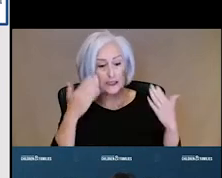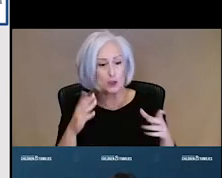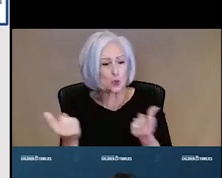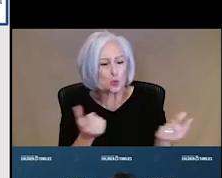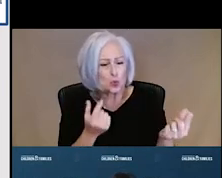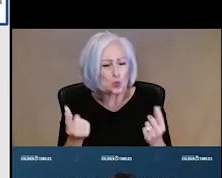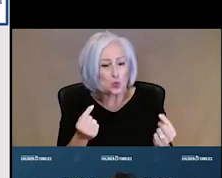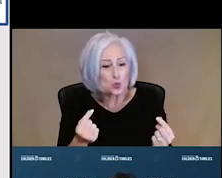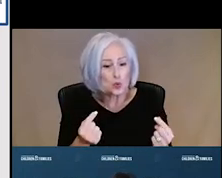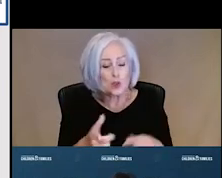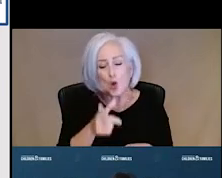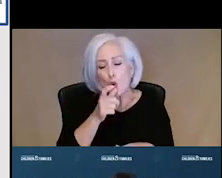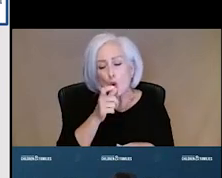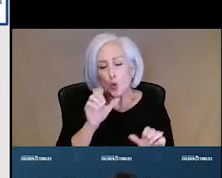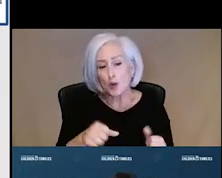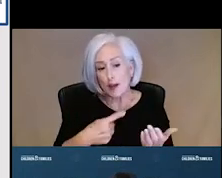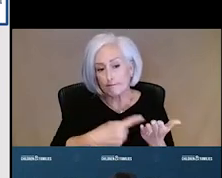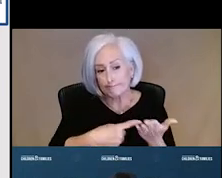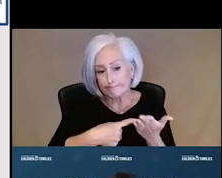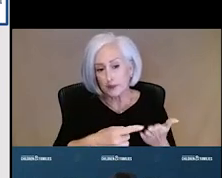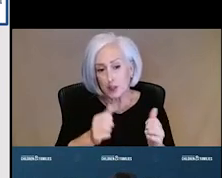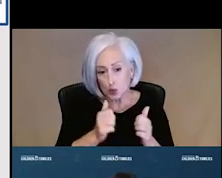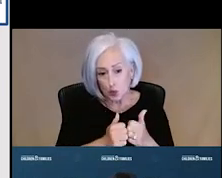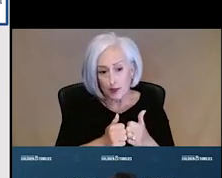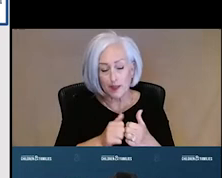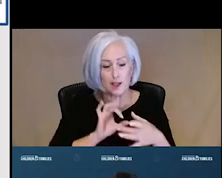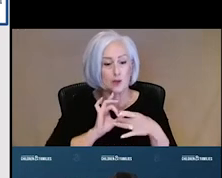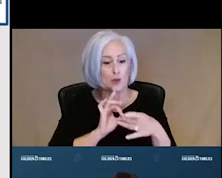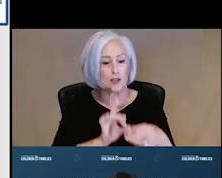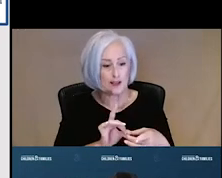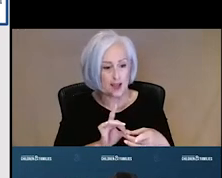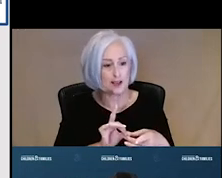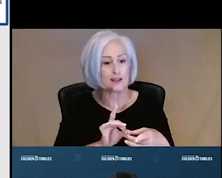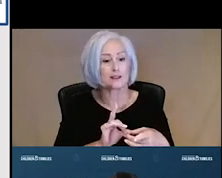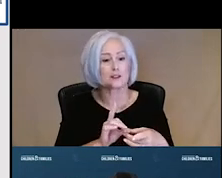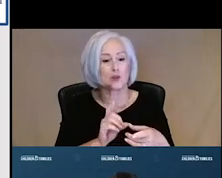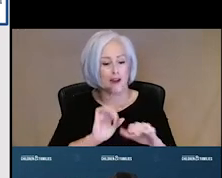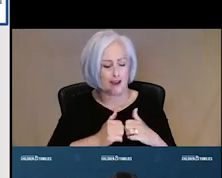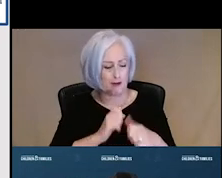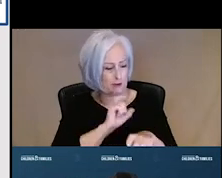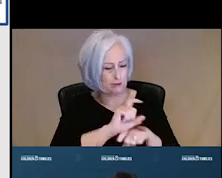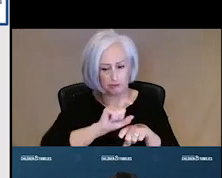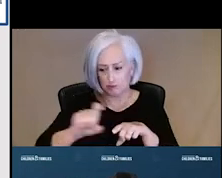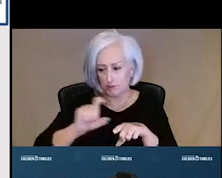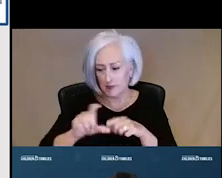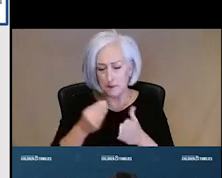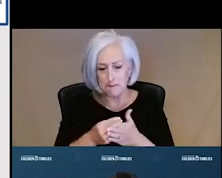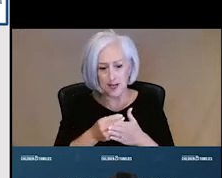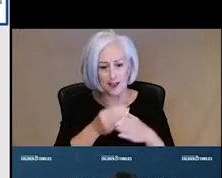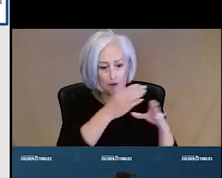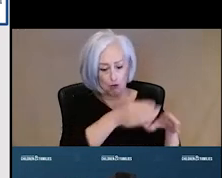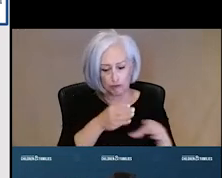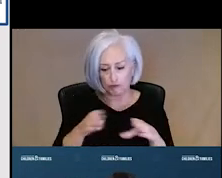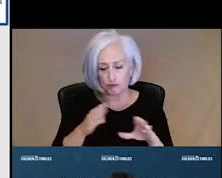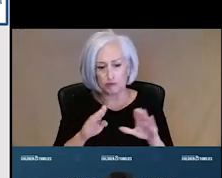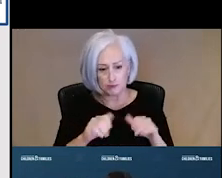who can they speak with about the usage of funds when managing multiple funding streams? Grant officer, the financial manager